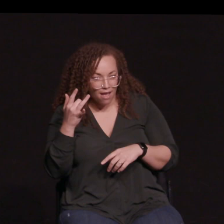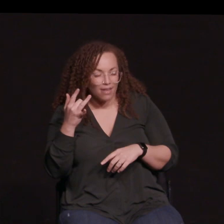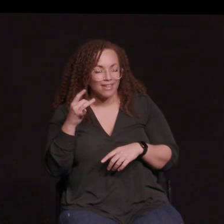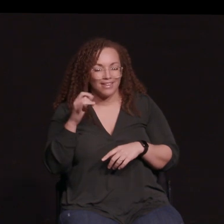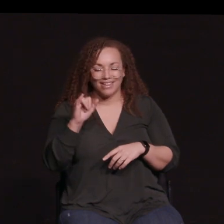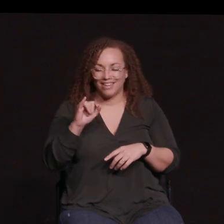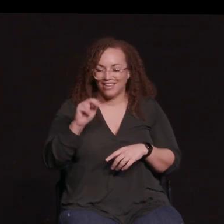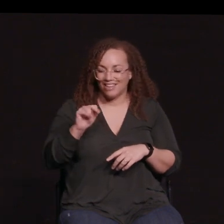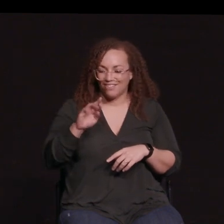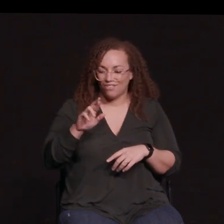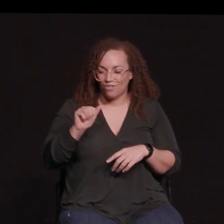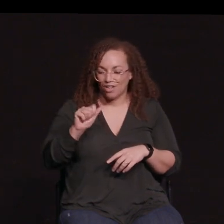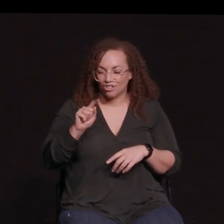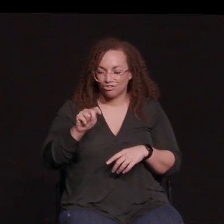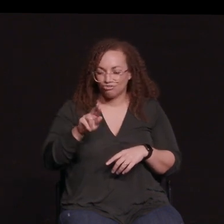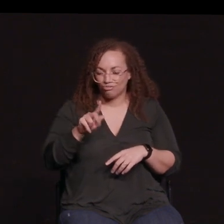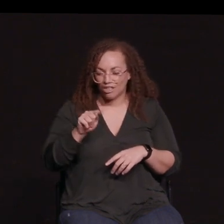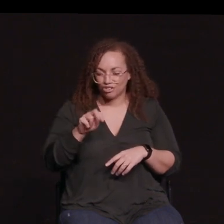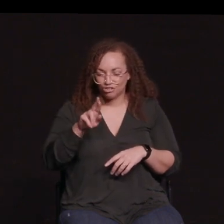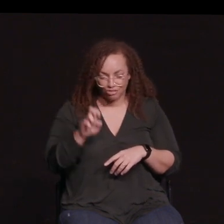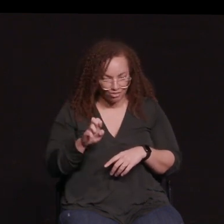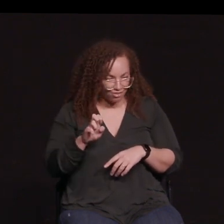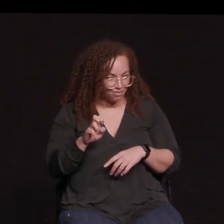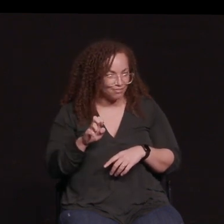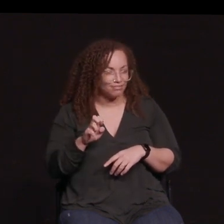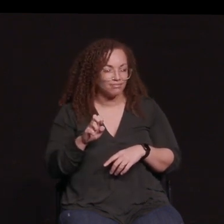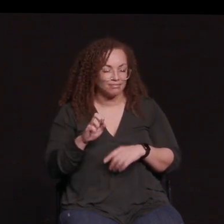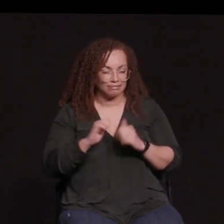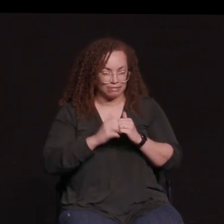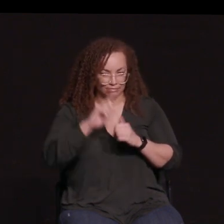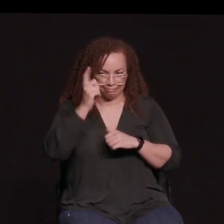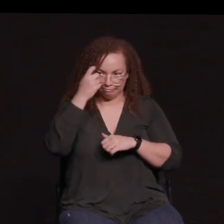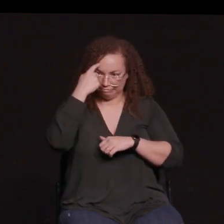infrastructure and geographic marginality.